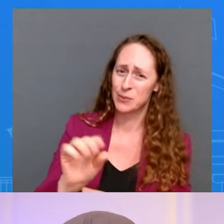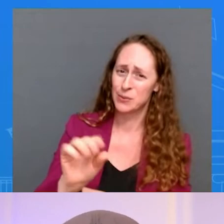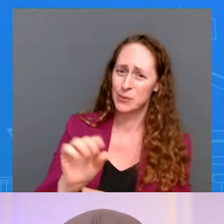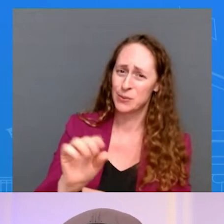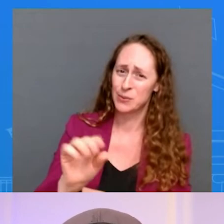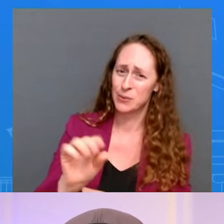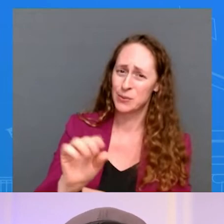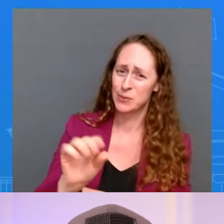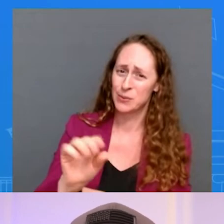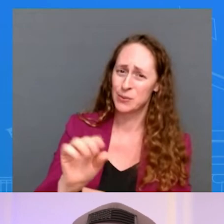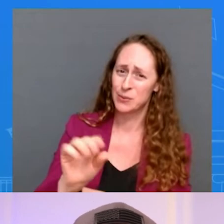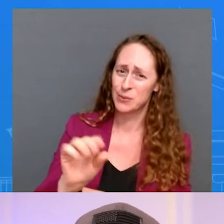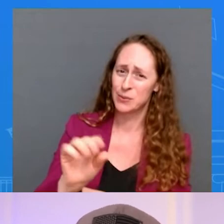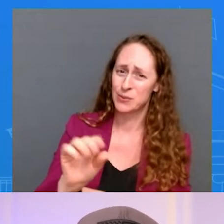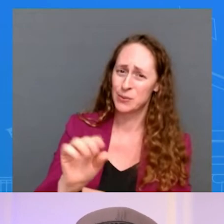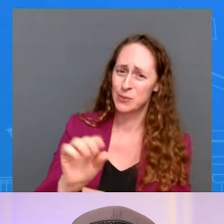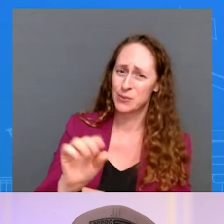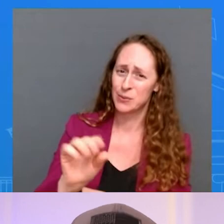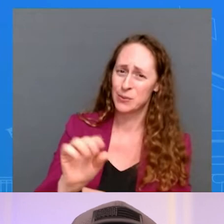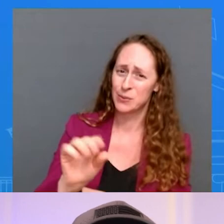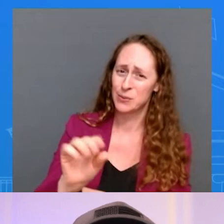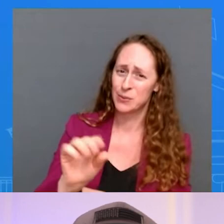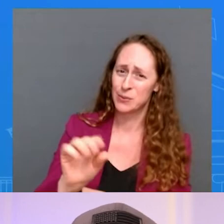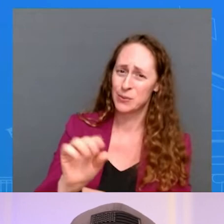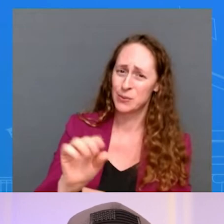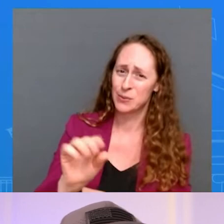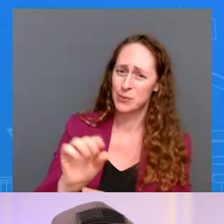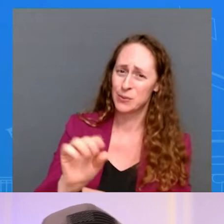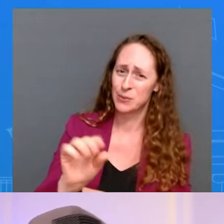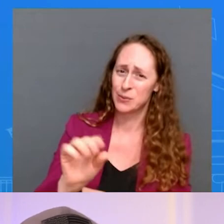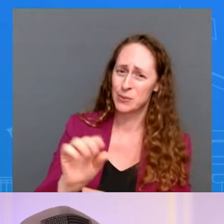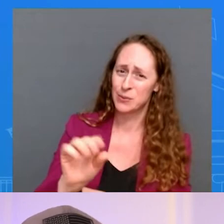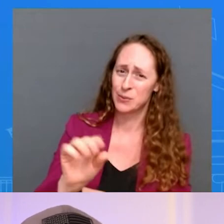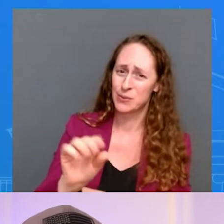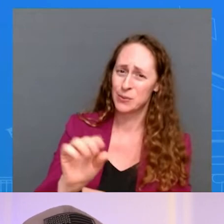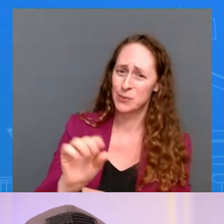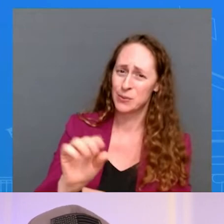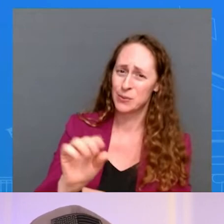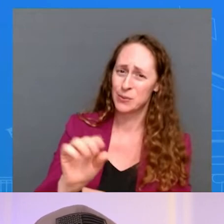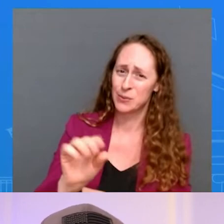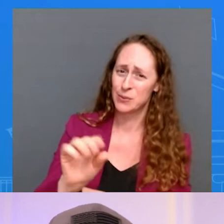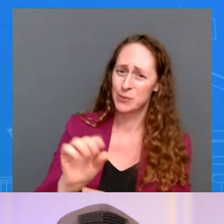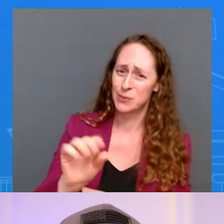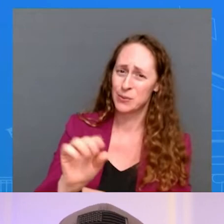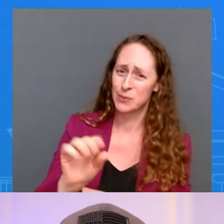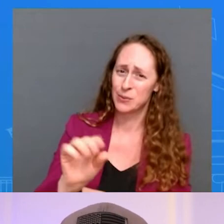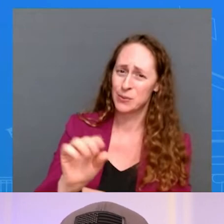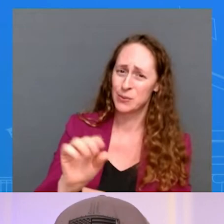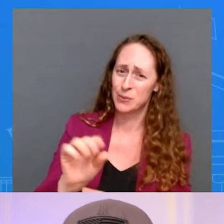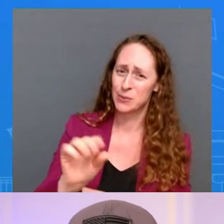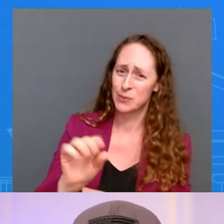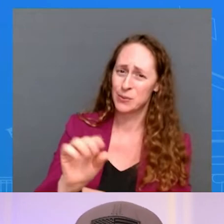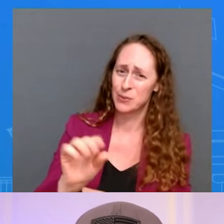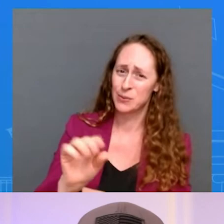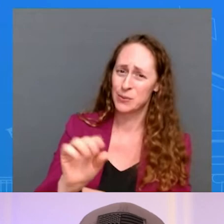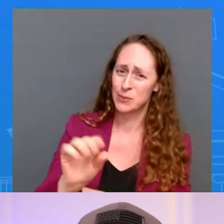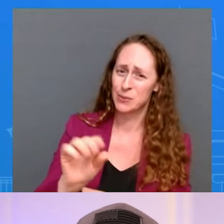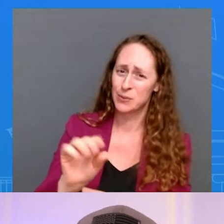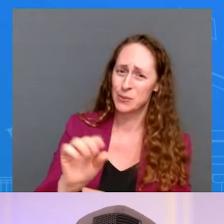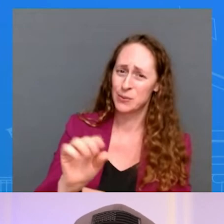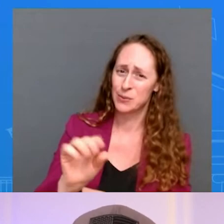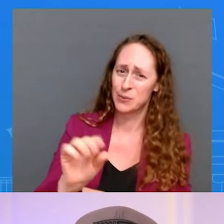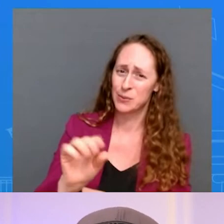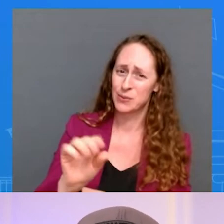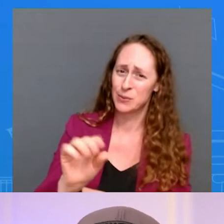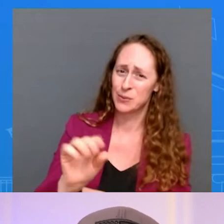so important, you guys. All this is just so important. I guarantee you the idiot has a phone call lined up with something about climate crisis. Okay. There's something